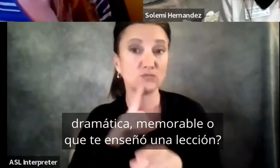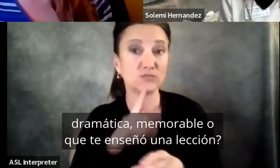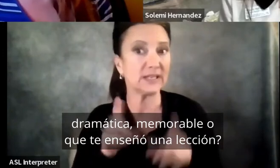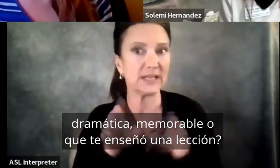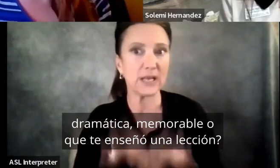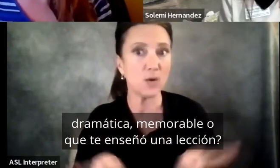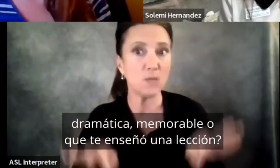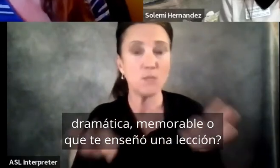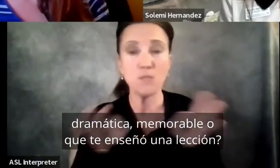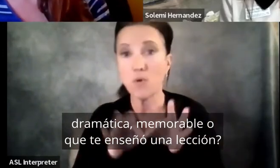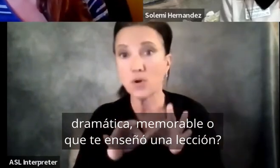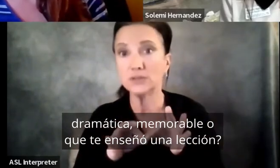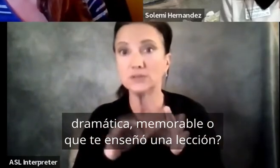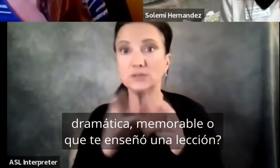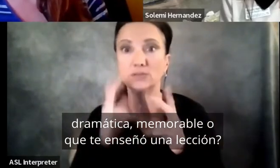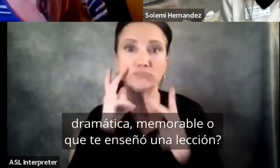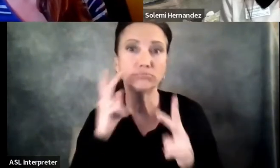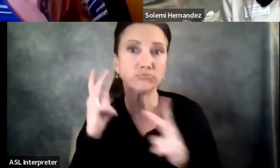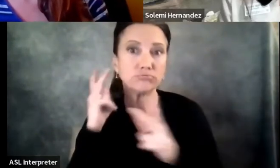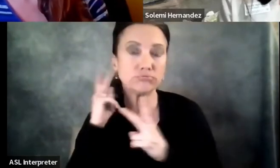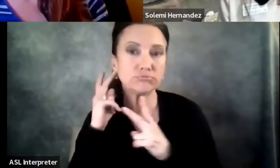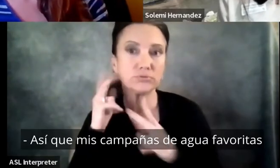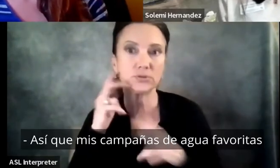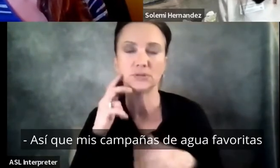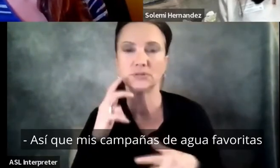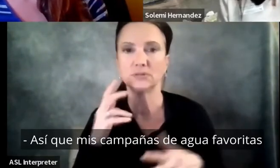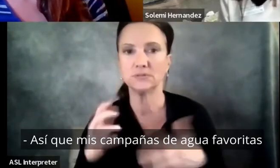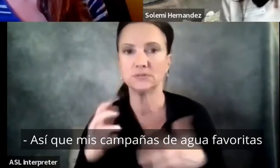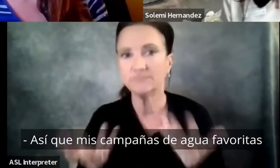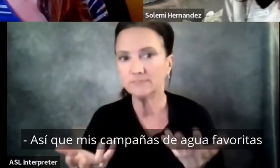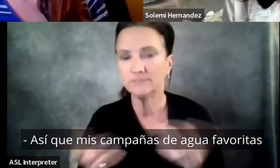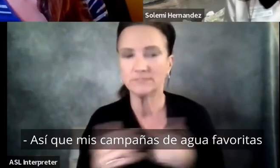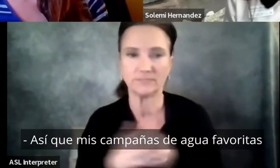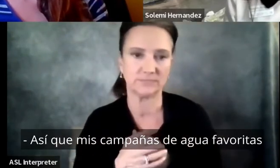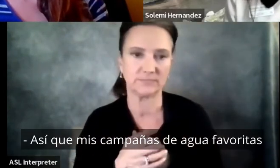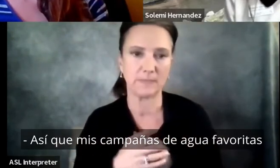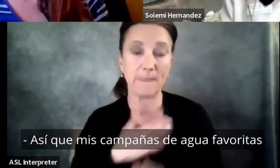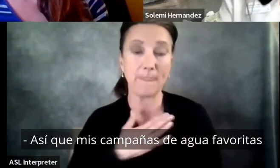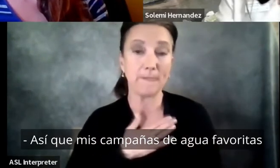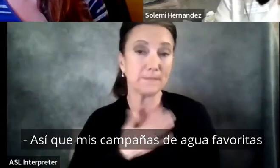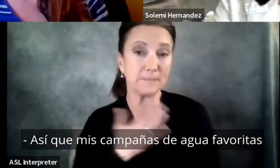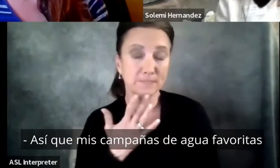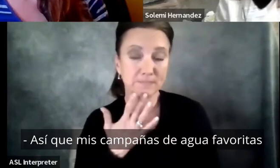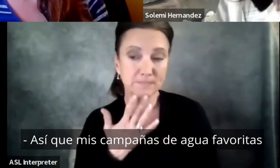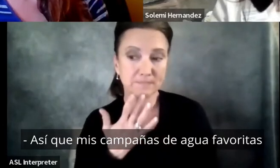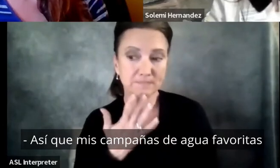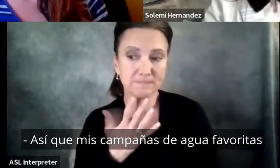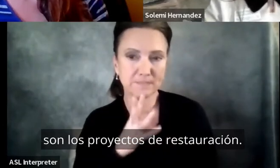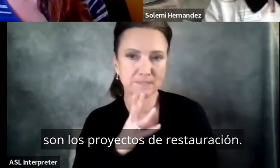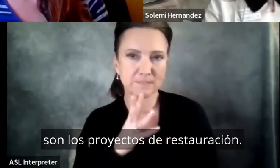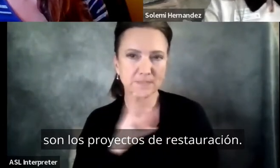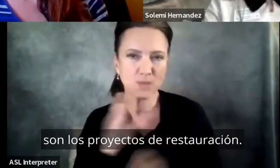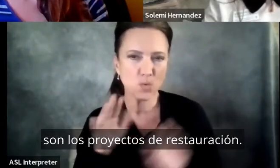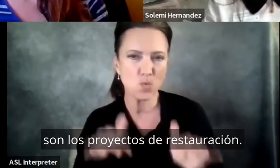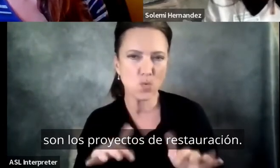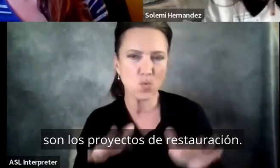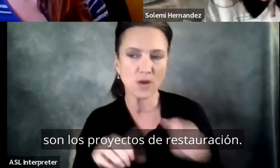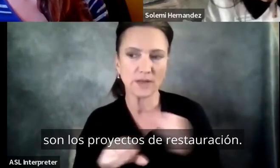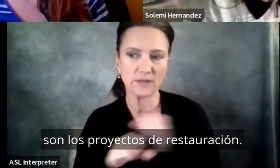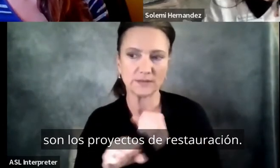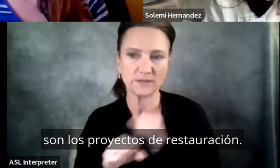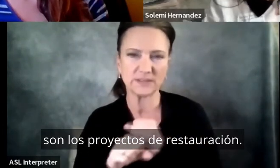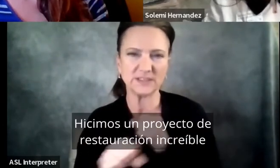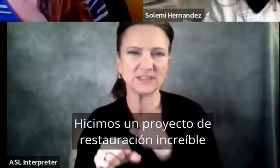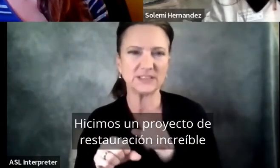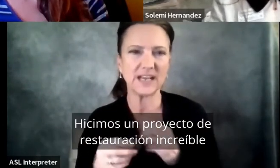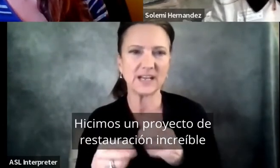dramatic, memorable, or that taught you a lesson? So my favorite water campaigns are restoration